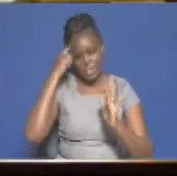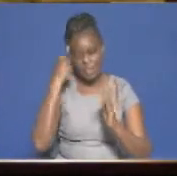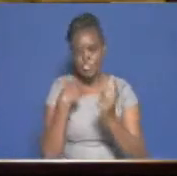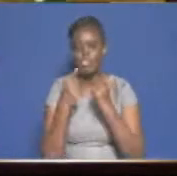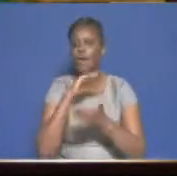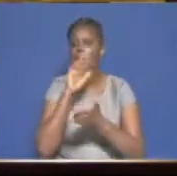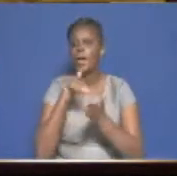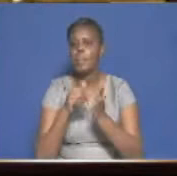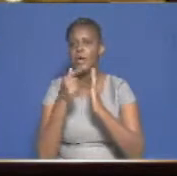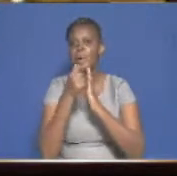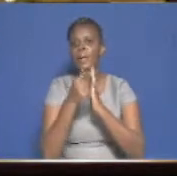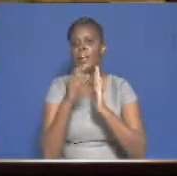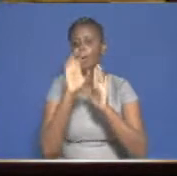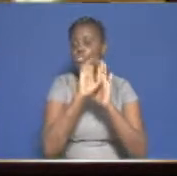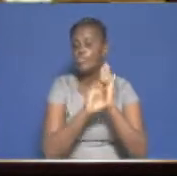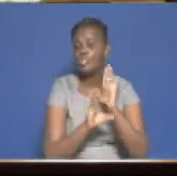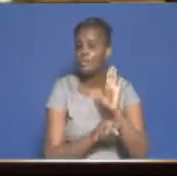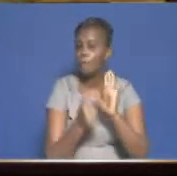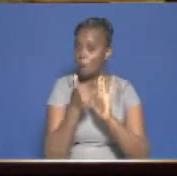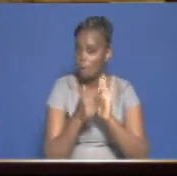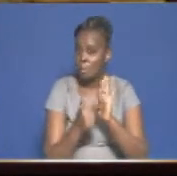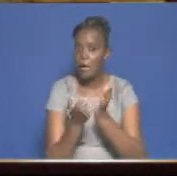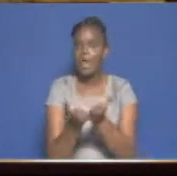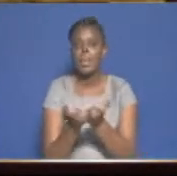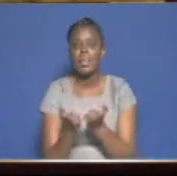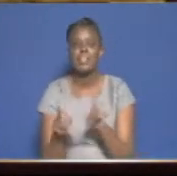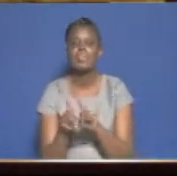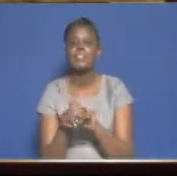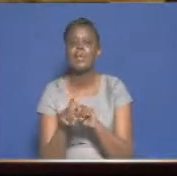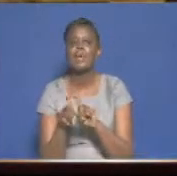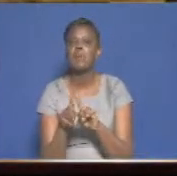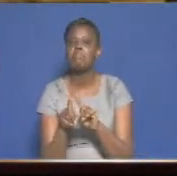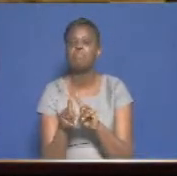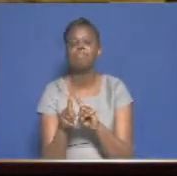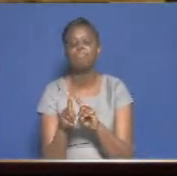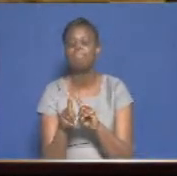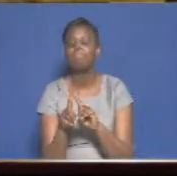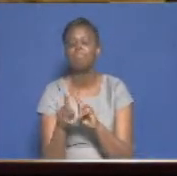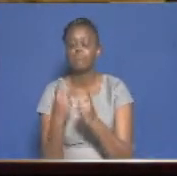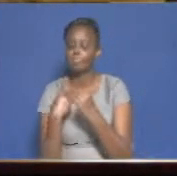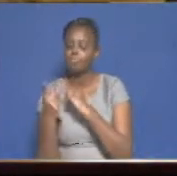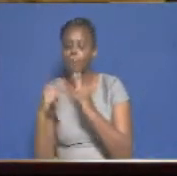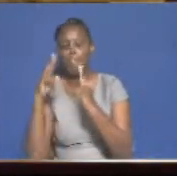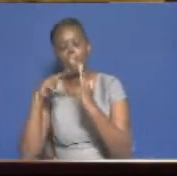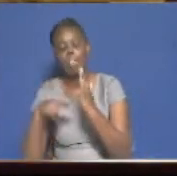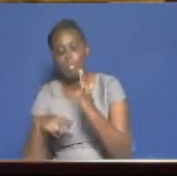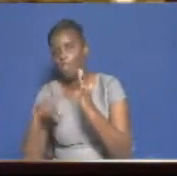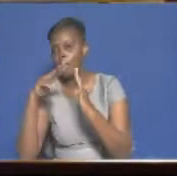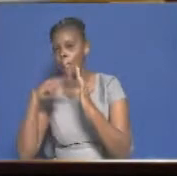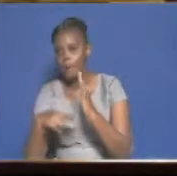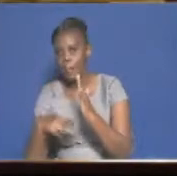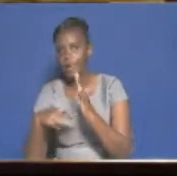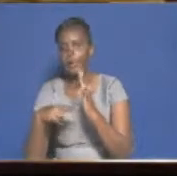about unconstitutionalism, they may need also then to also address Article